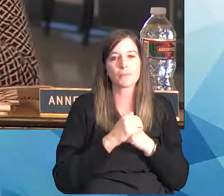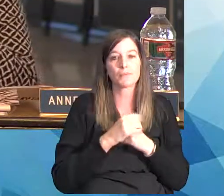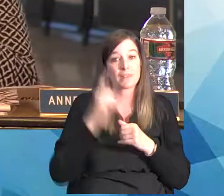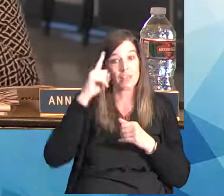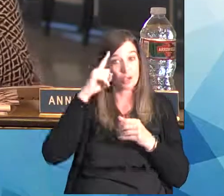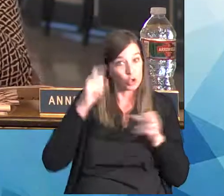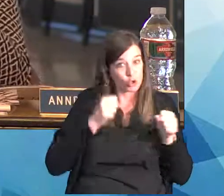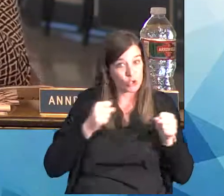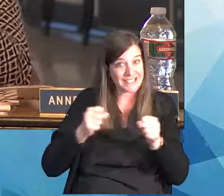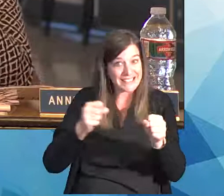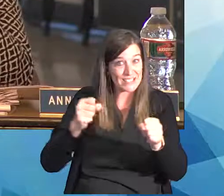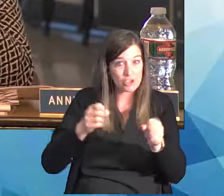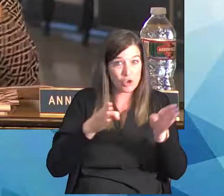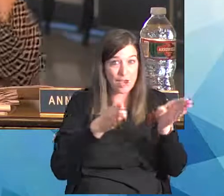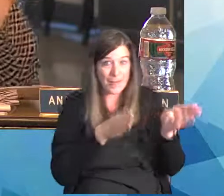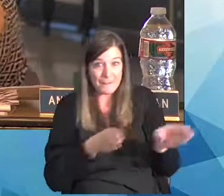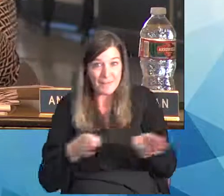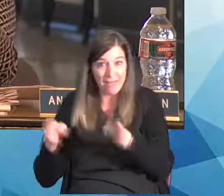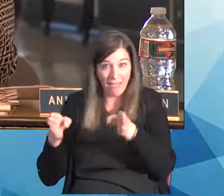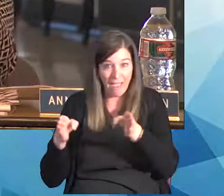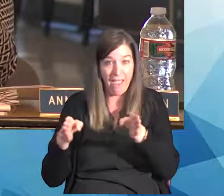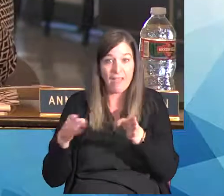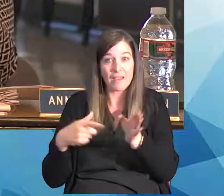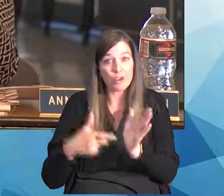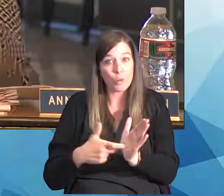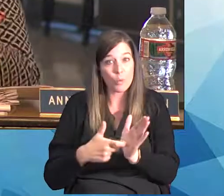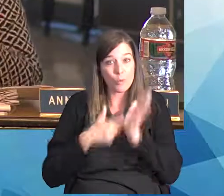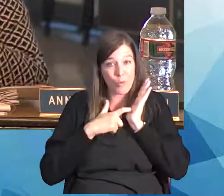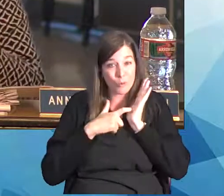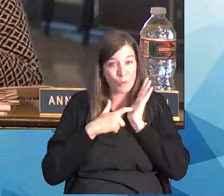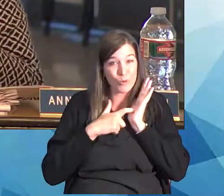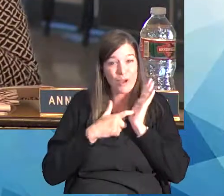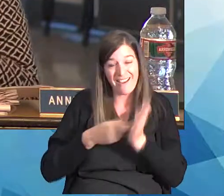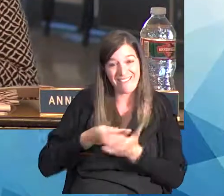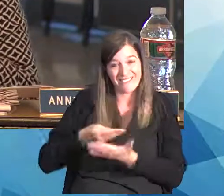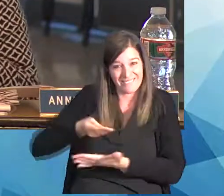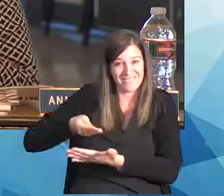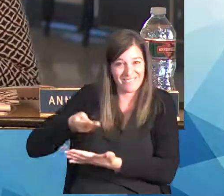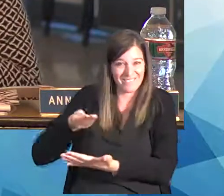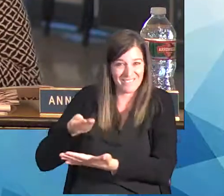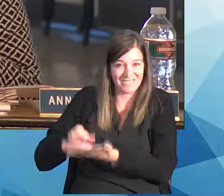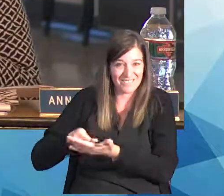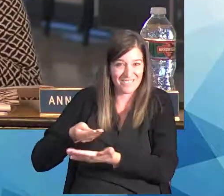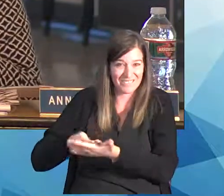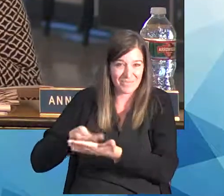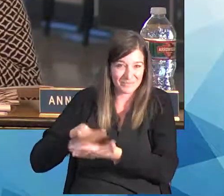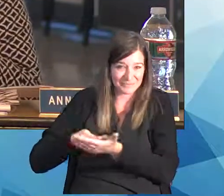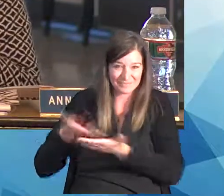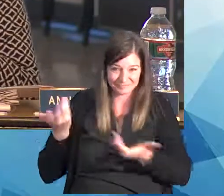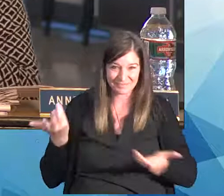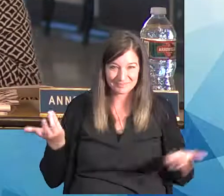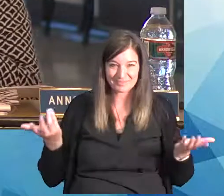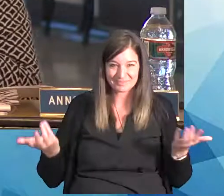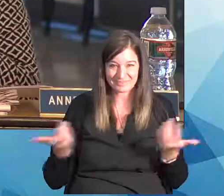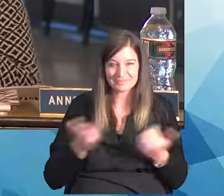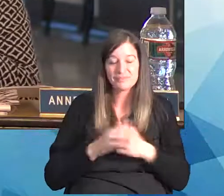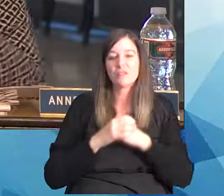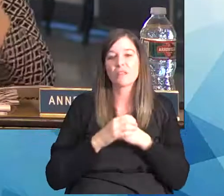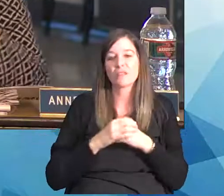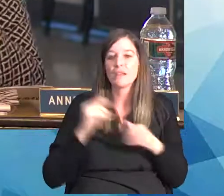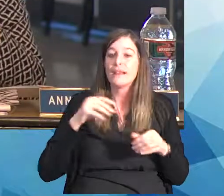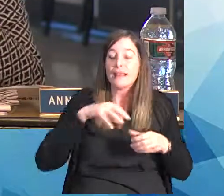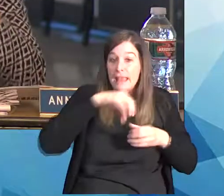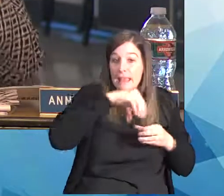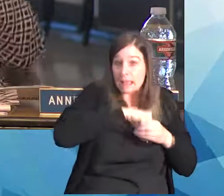strategic plan requires fiscal resources. We are